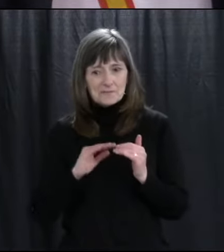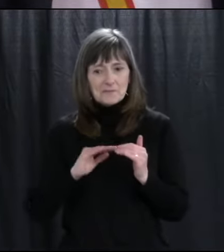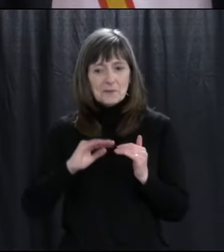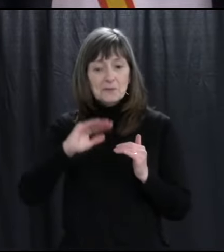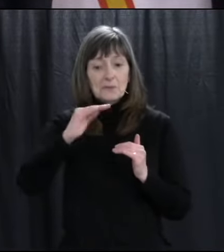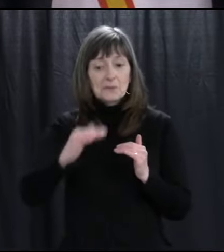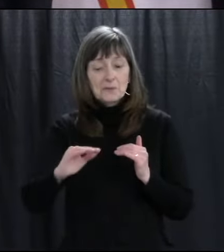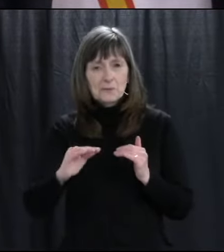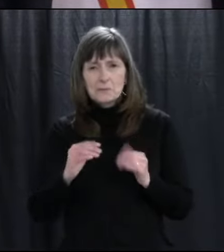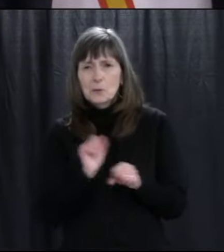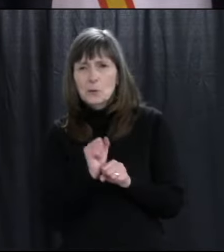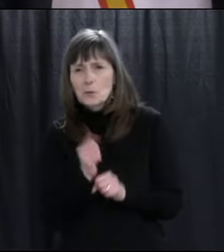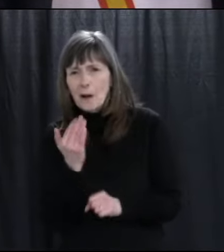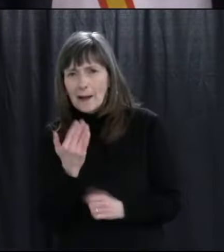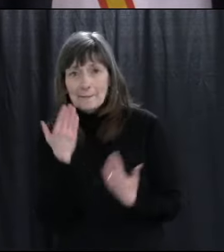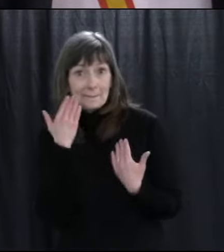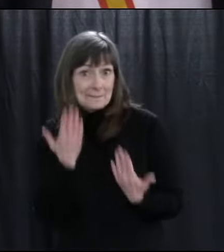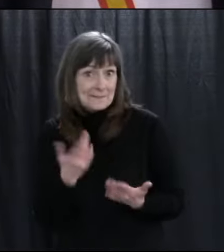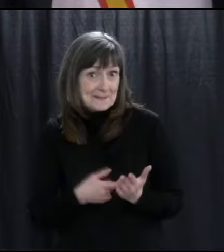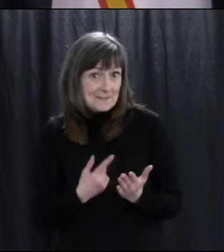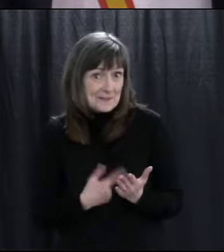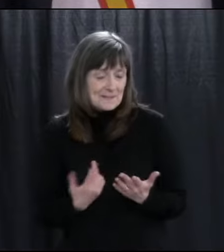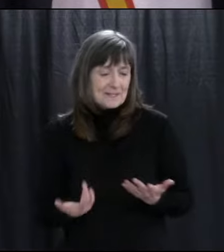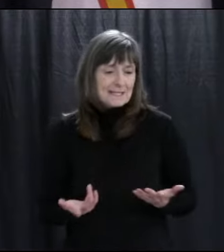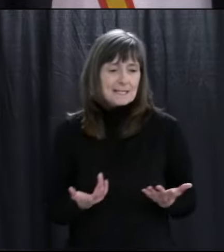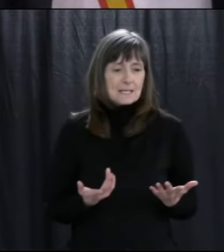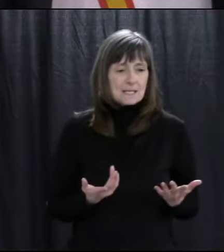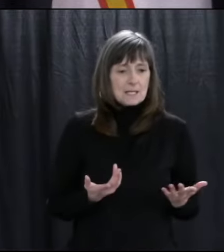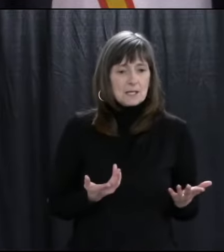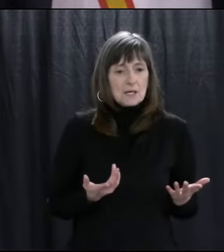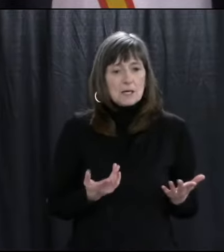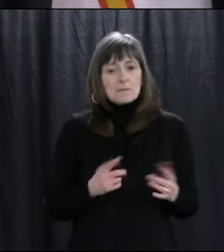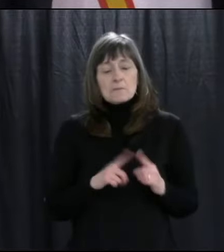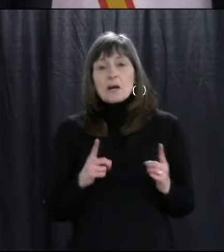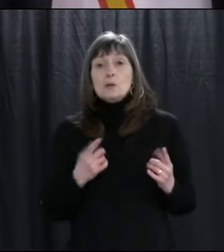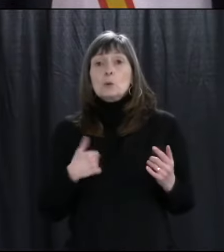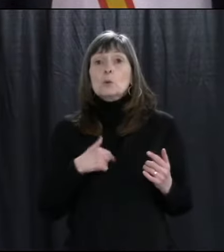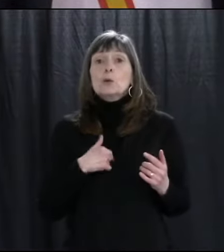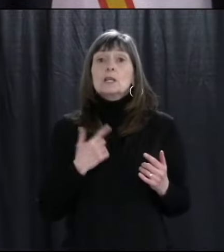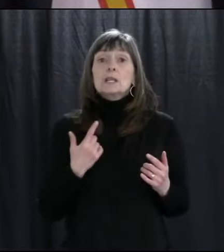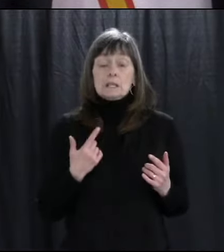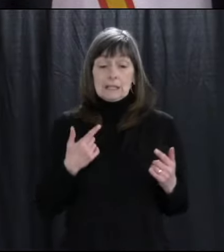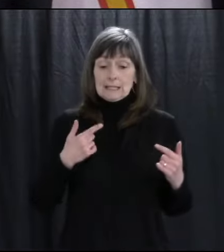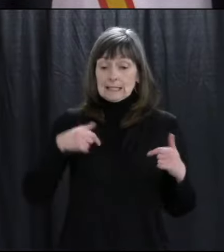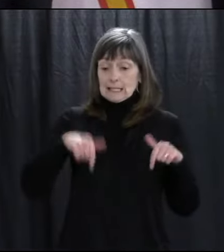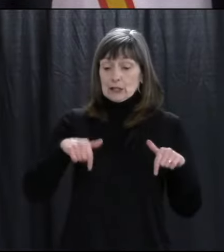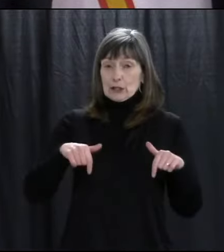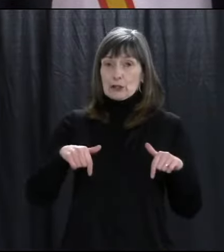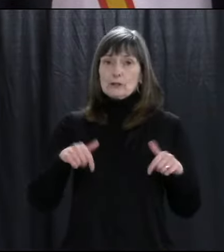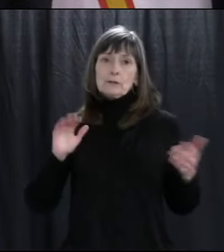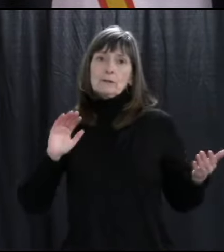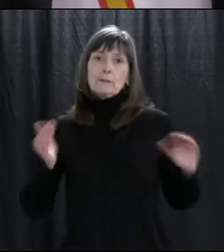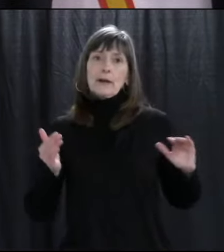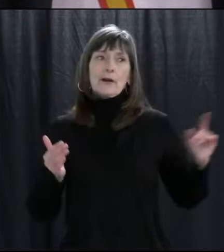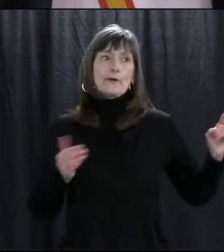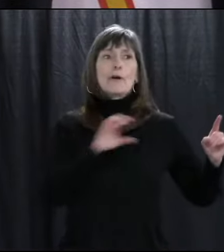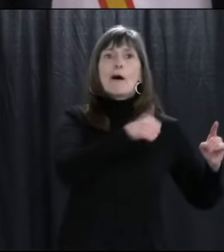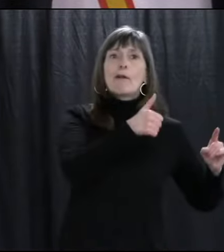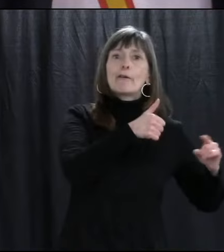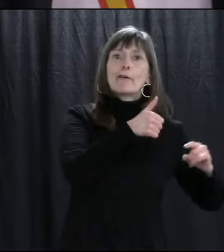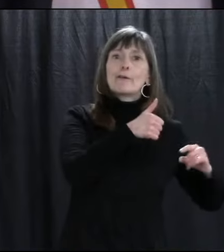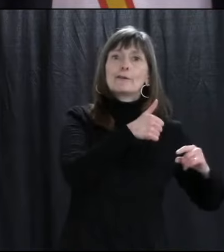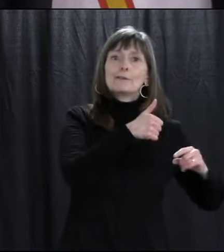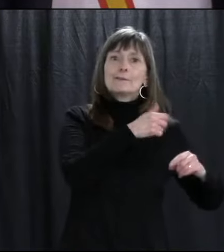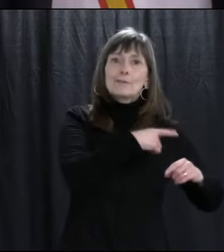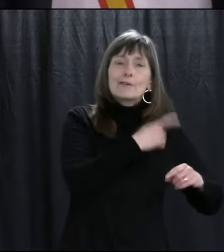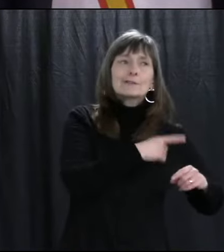if those measures made the difference. But certainly what we would do is compare the rise in our curve to the rise of the curve in other places,